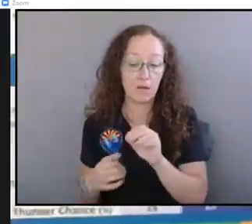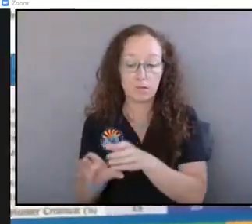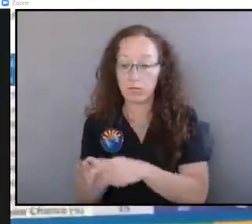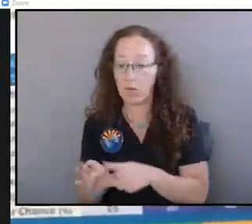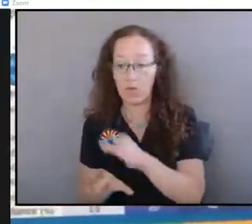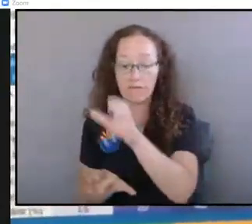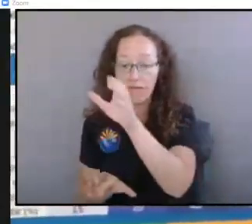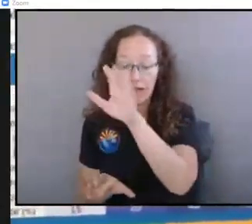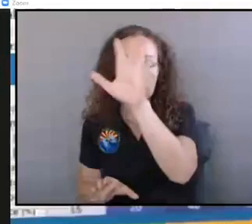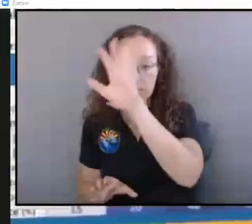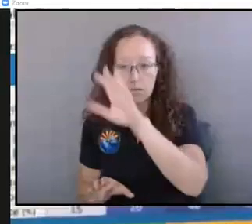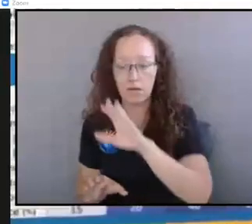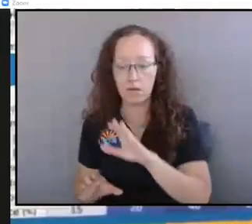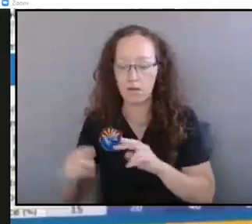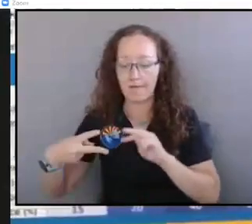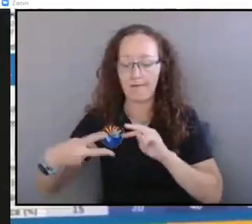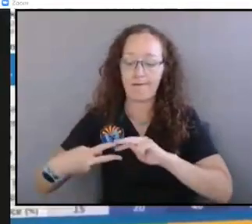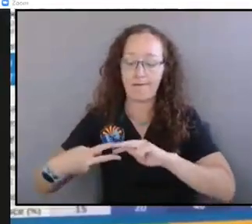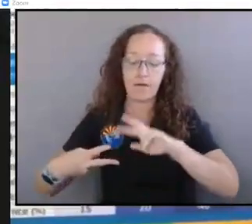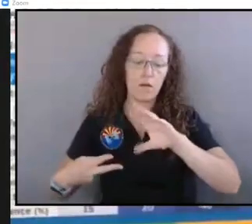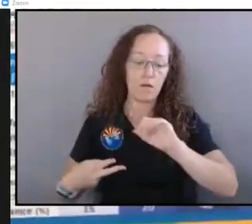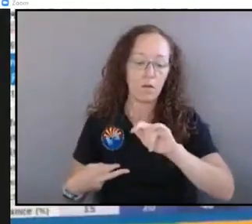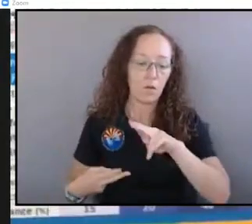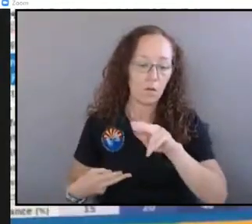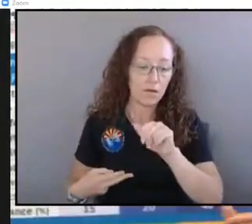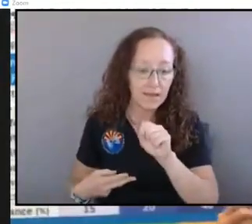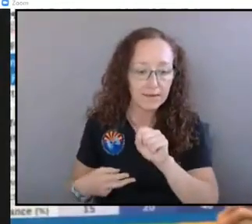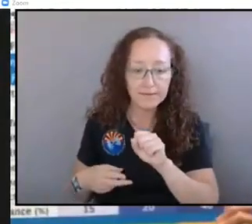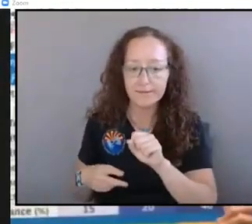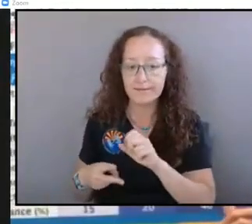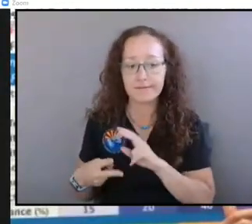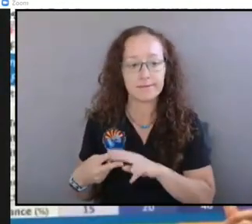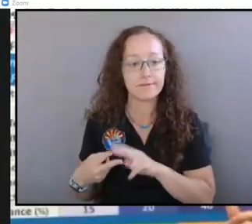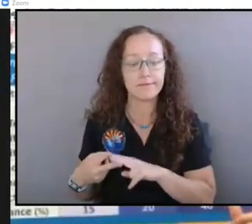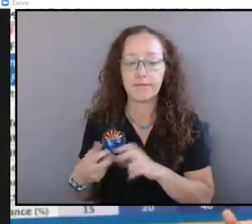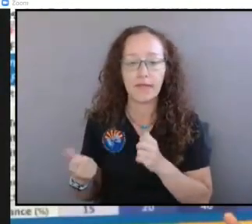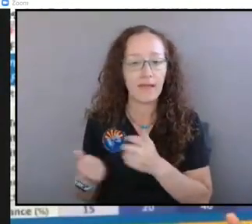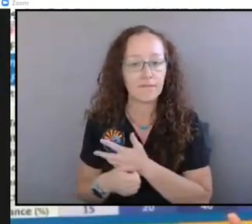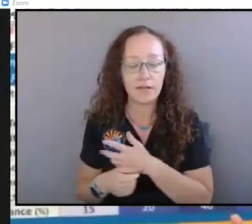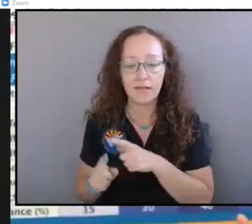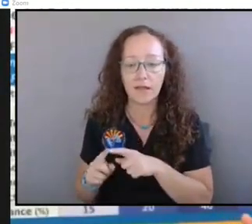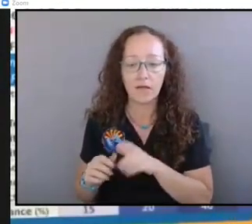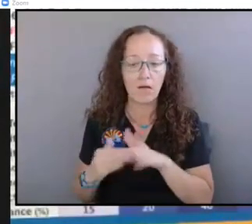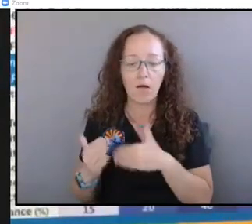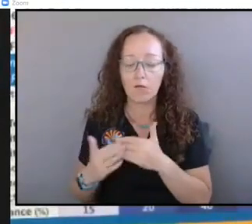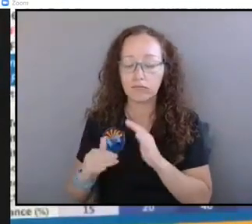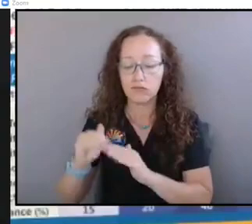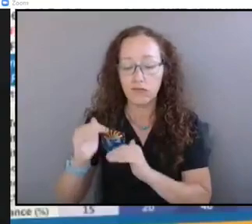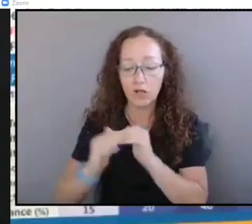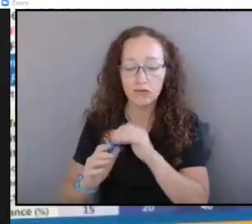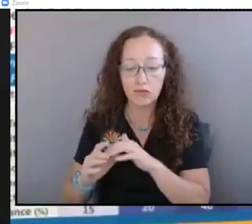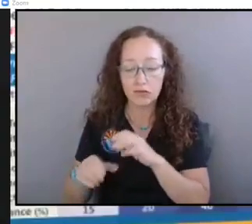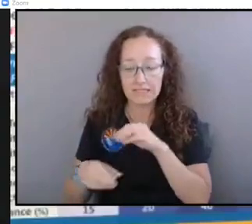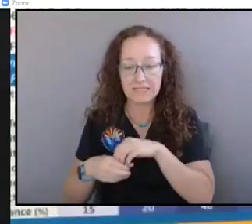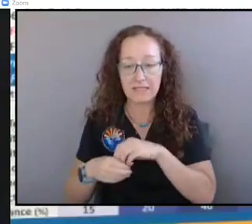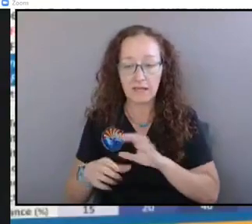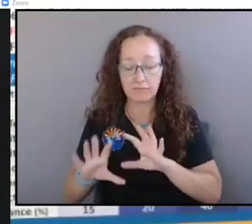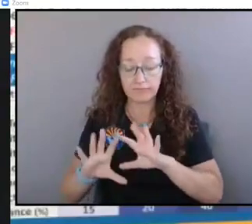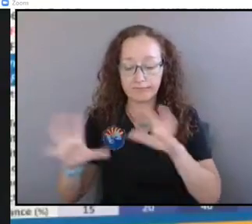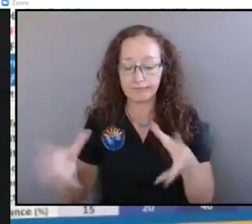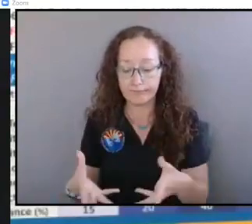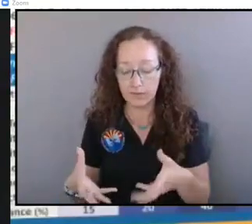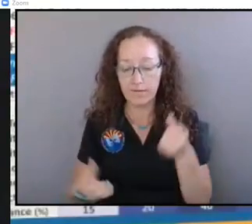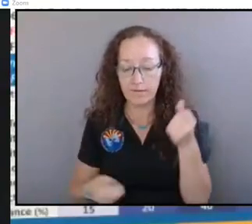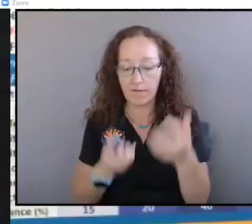and everything, all the structures inside of any of the fire behavior that we're having right now have all been assessed. All